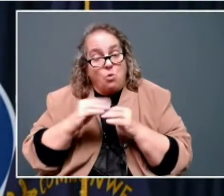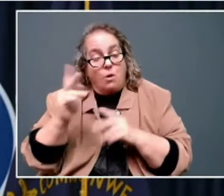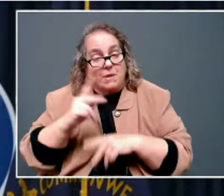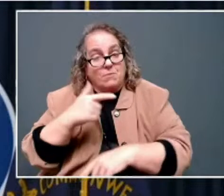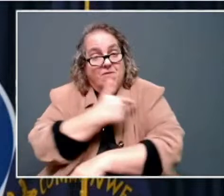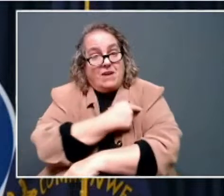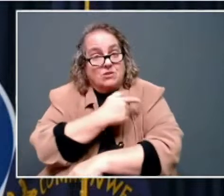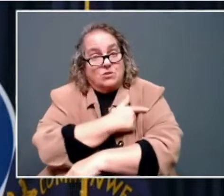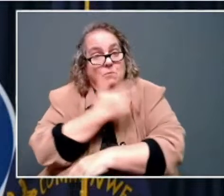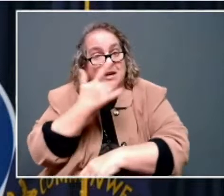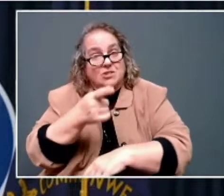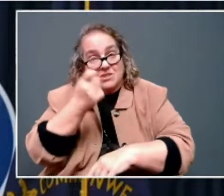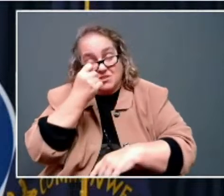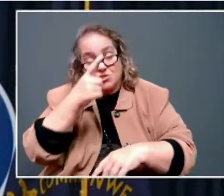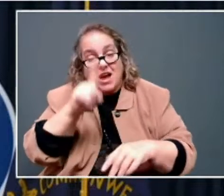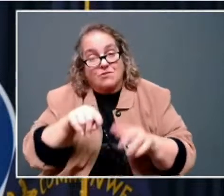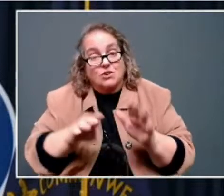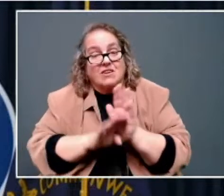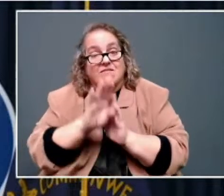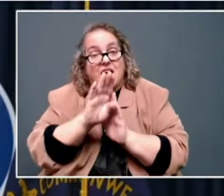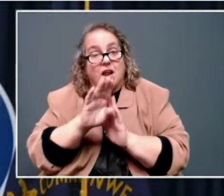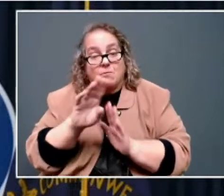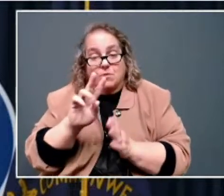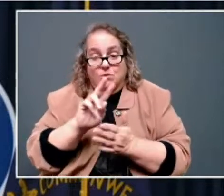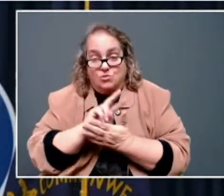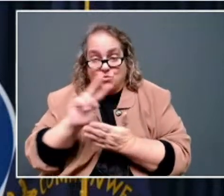develop the immunity and the vaccines to take hold?